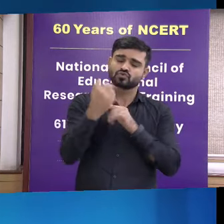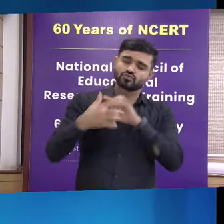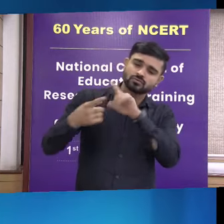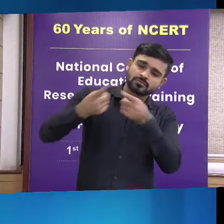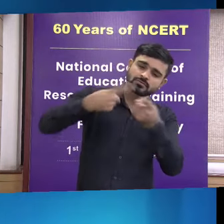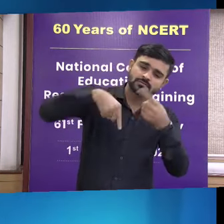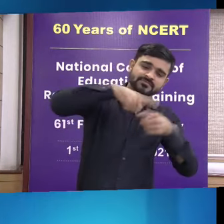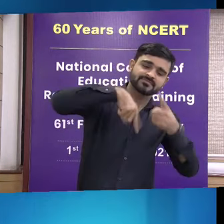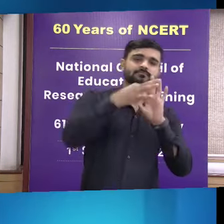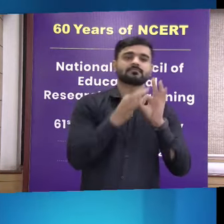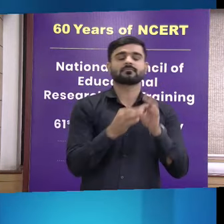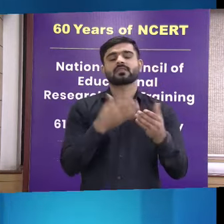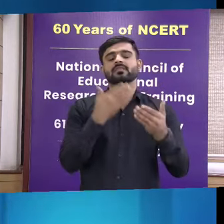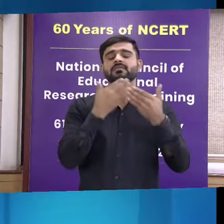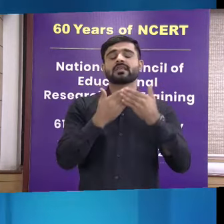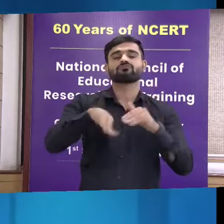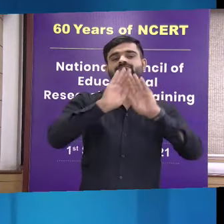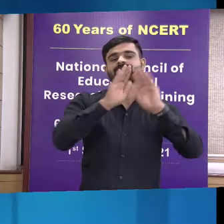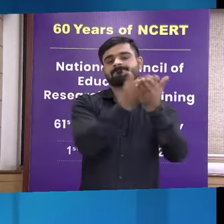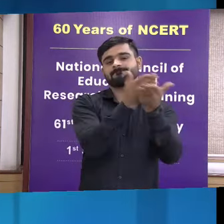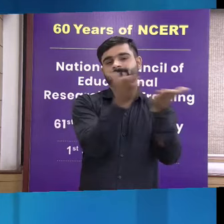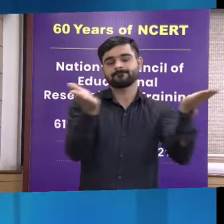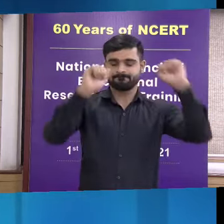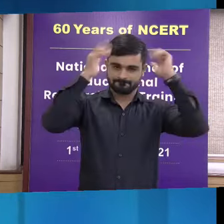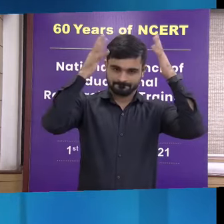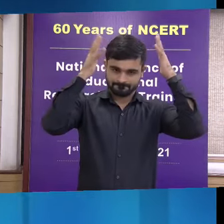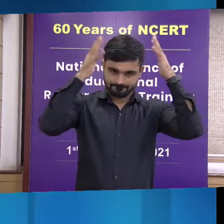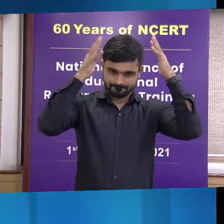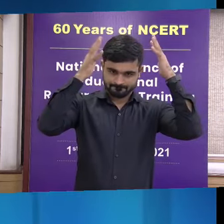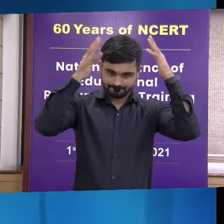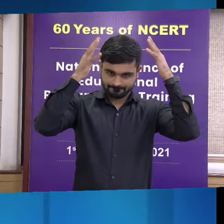you all the very best. Thank you.